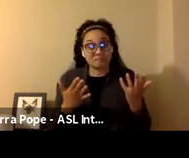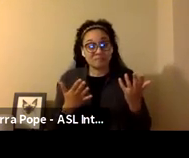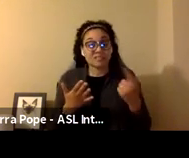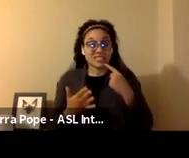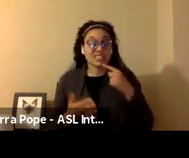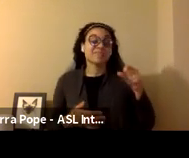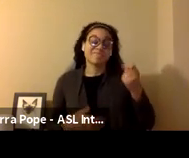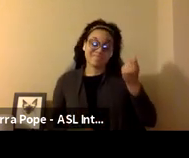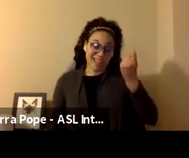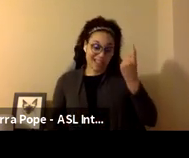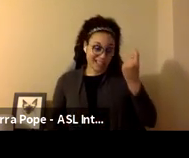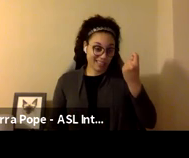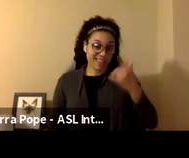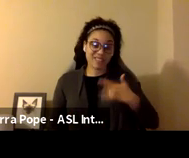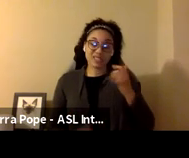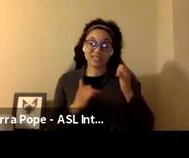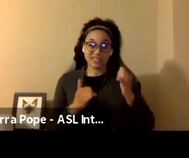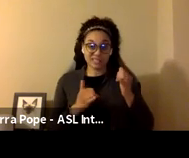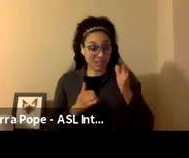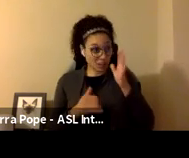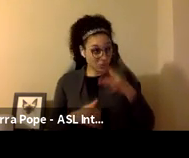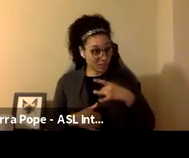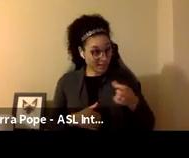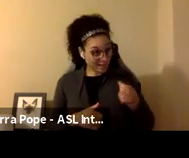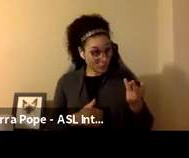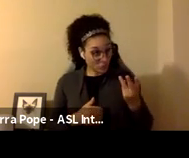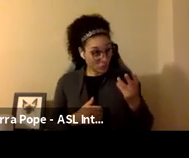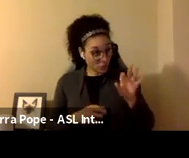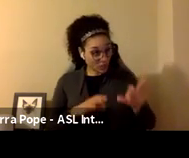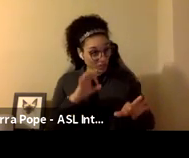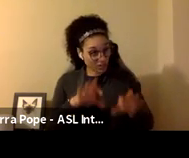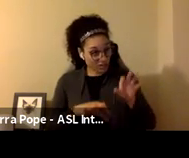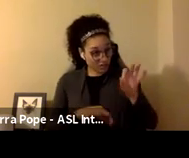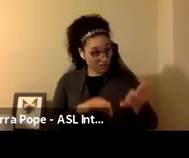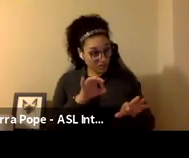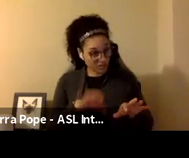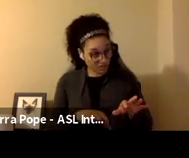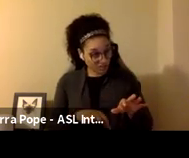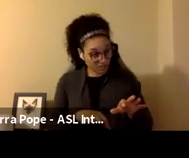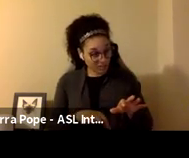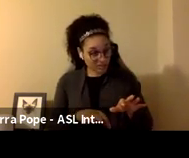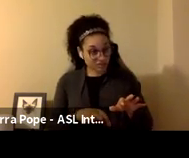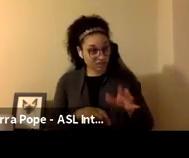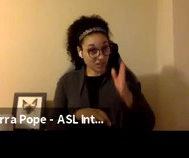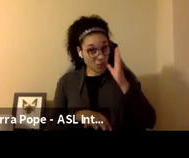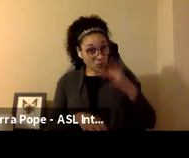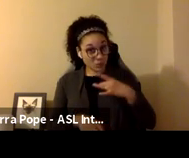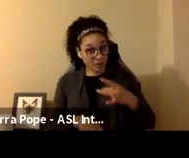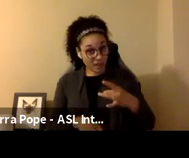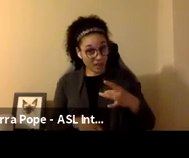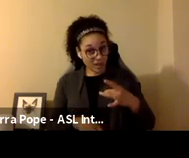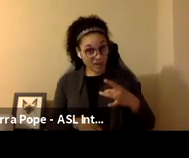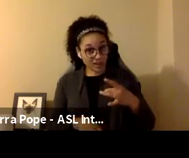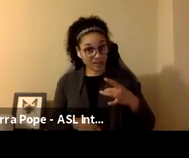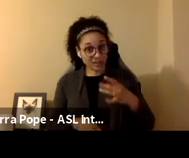that. I get that way sometimes. Would you like some suggestions? Would you like, would you like to hear what I've seen you do in